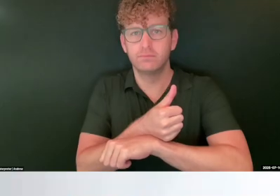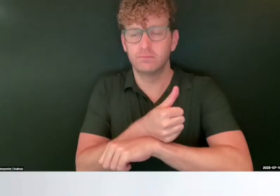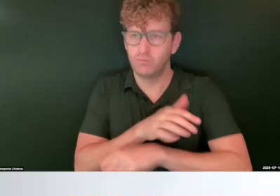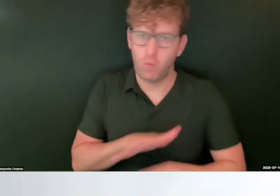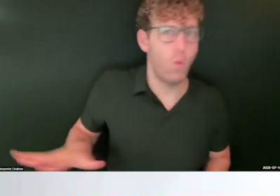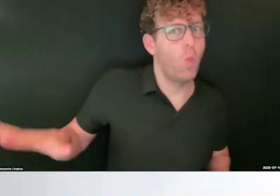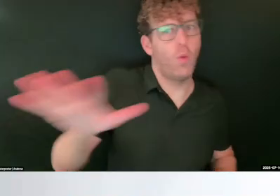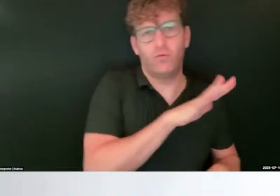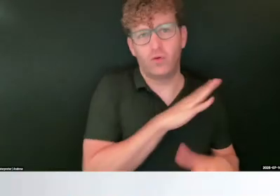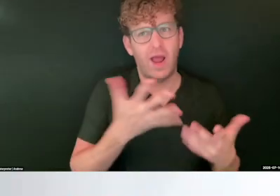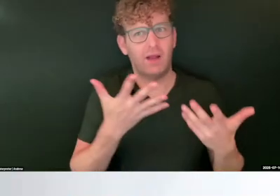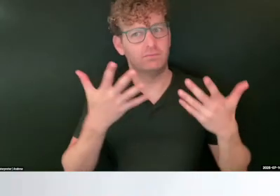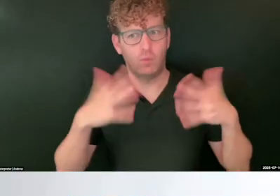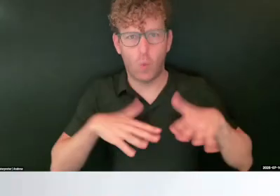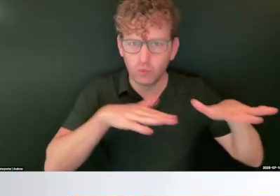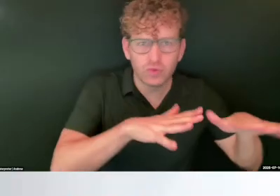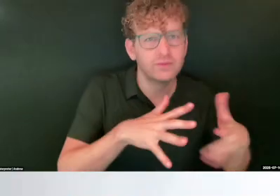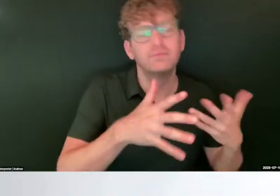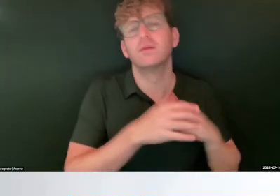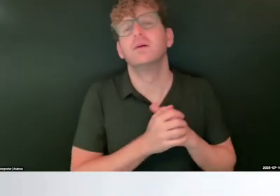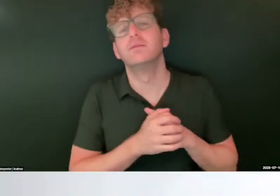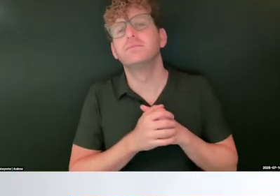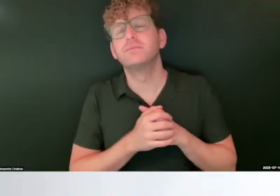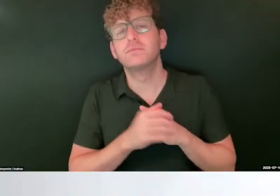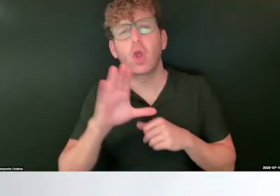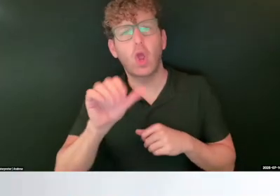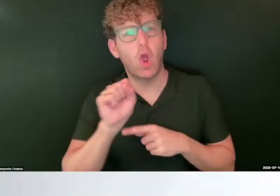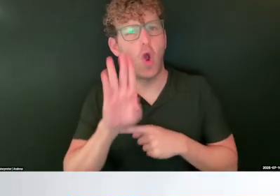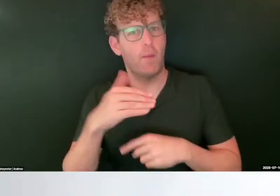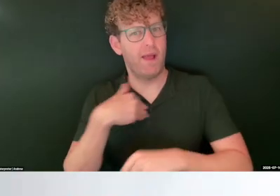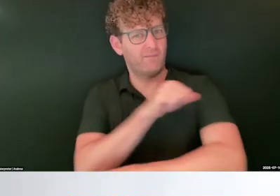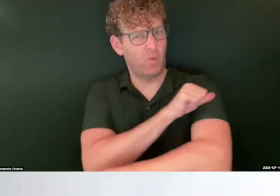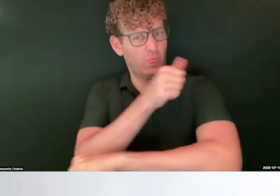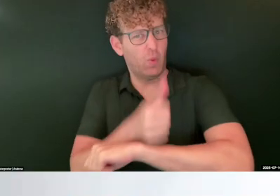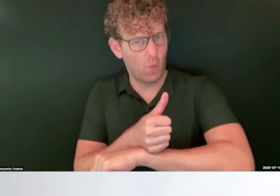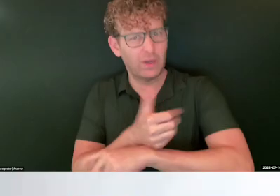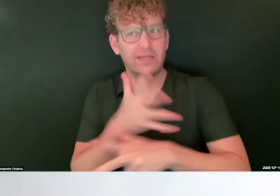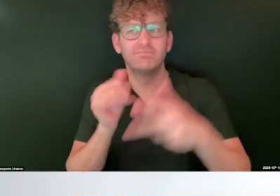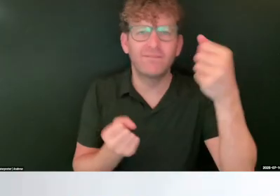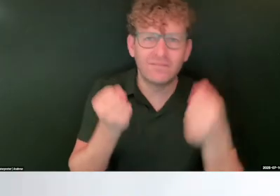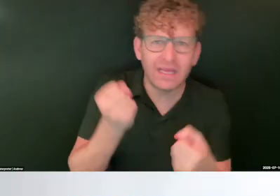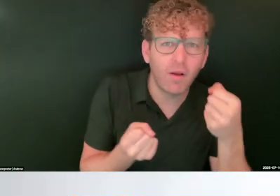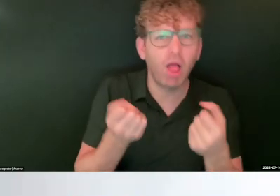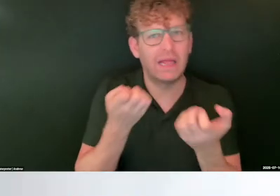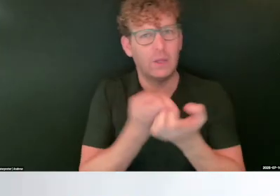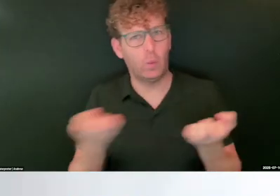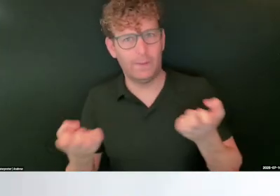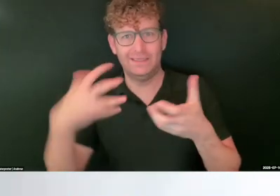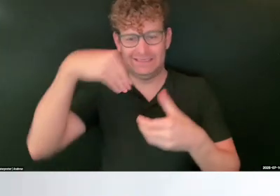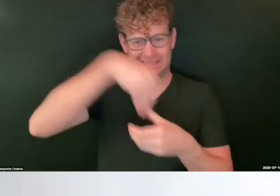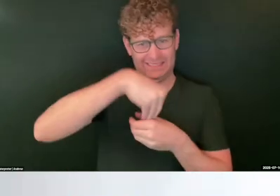ocean-going vessels. CARB has authority over mobile sources such as vehicles and equipment that are in or enter